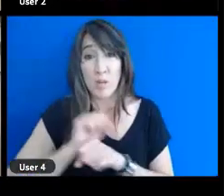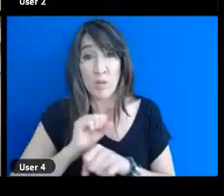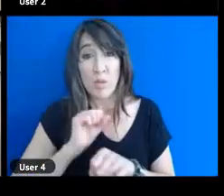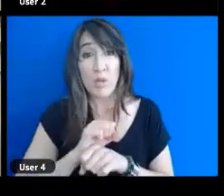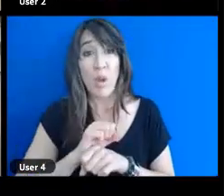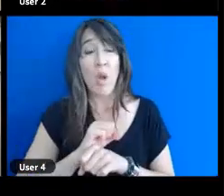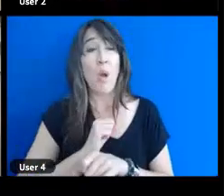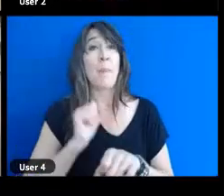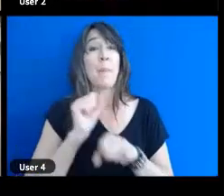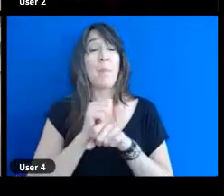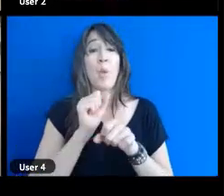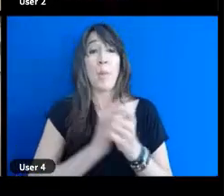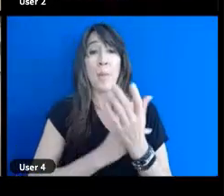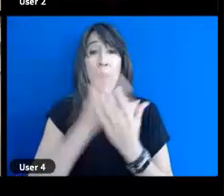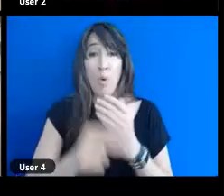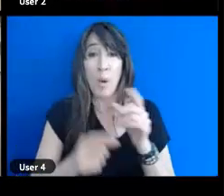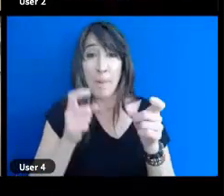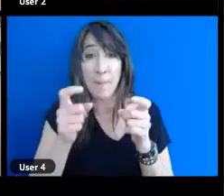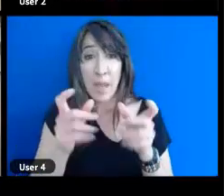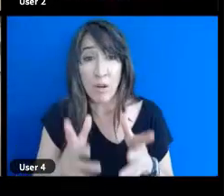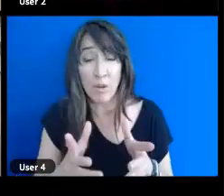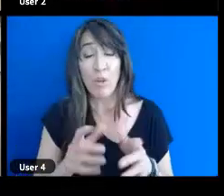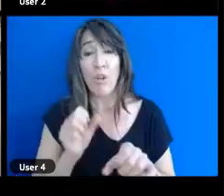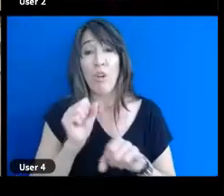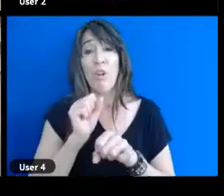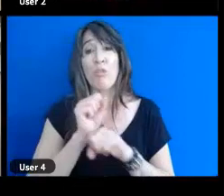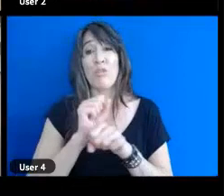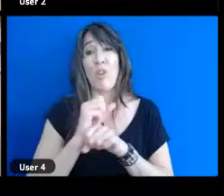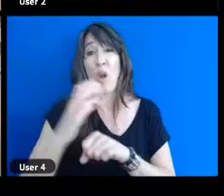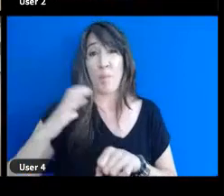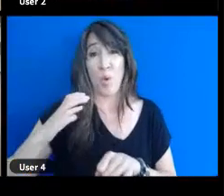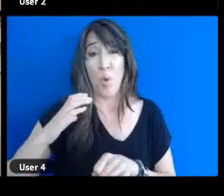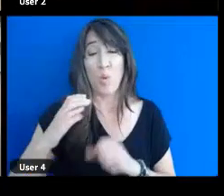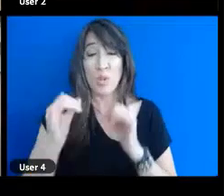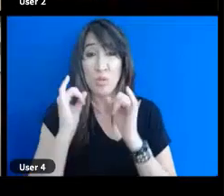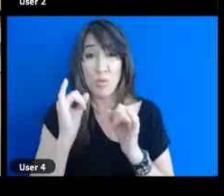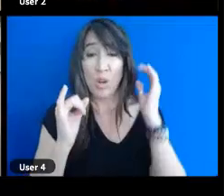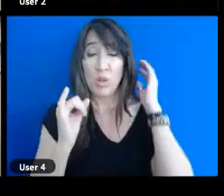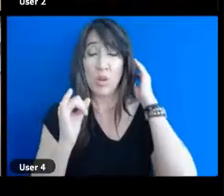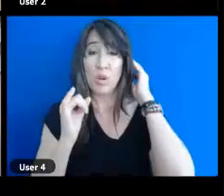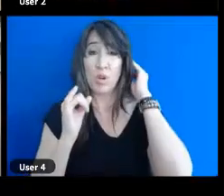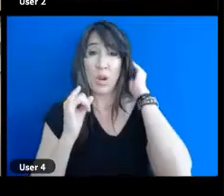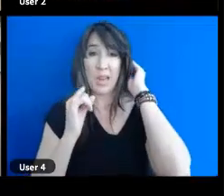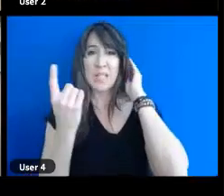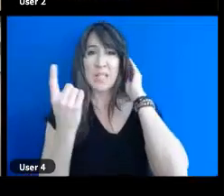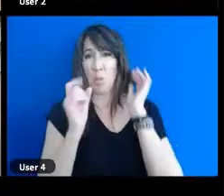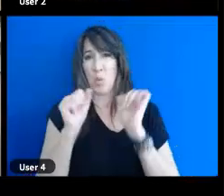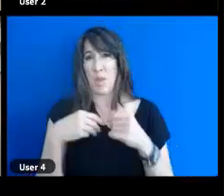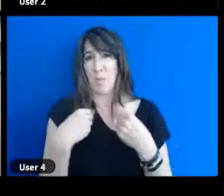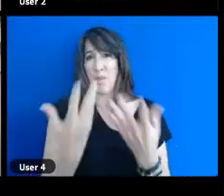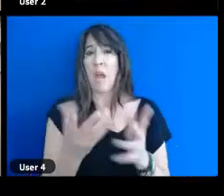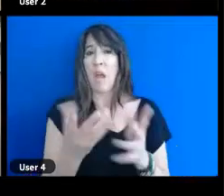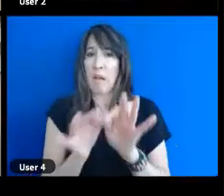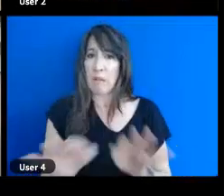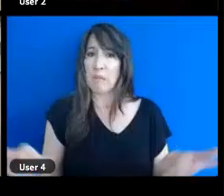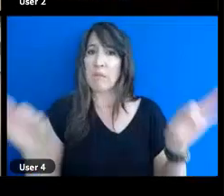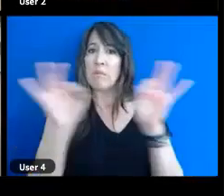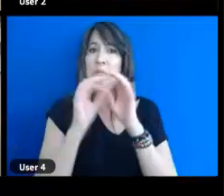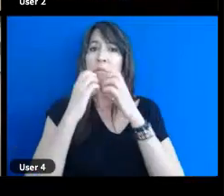might not be there. It could be a supervisor from a volunteer job, an employment program manager, a job coach,